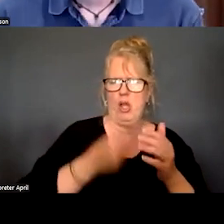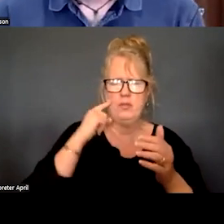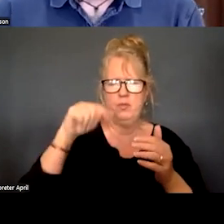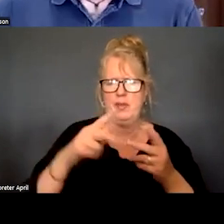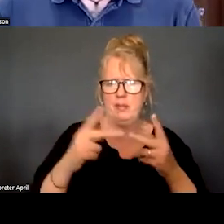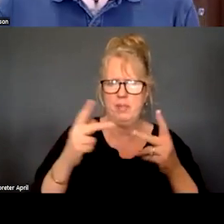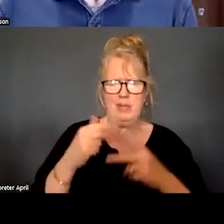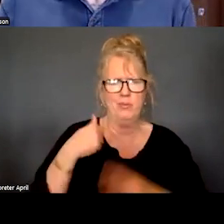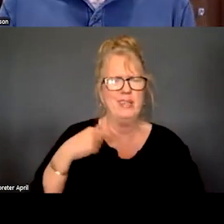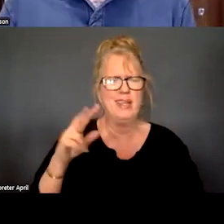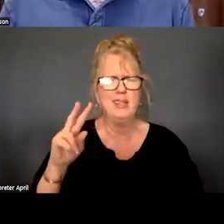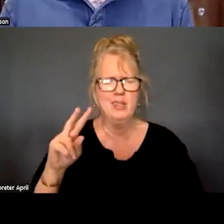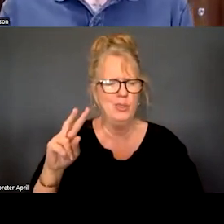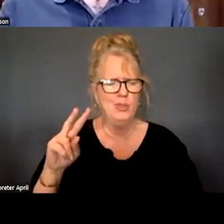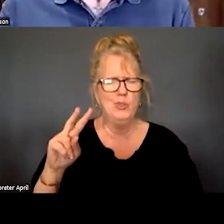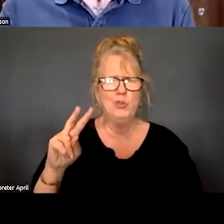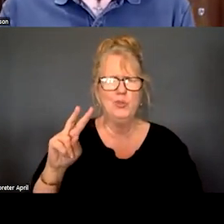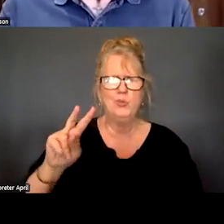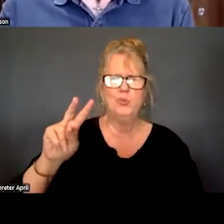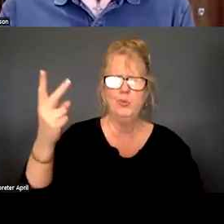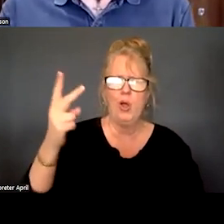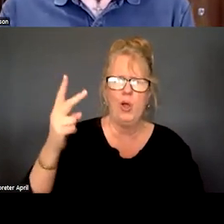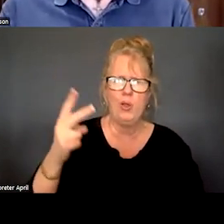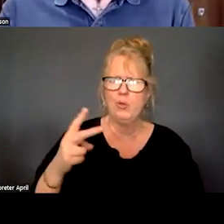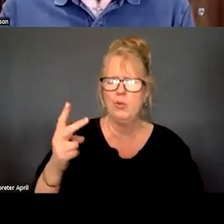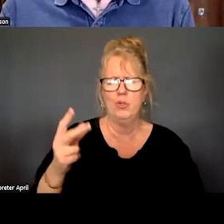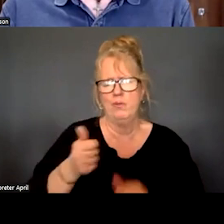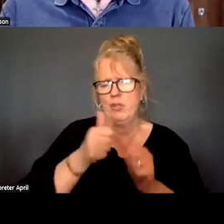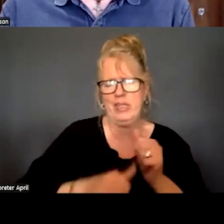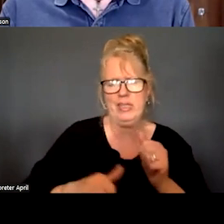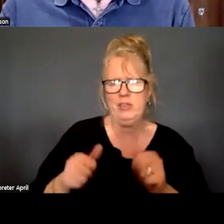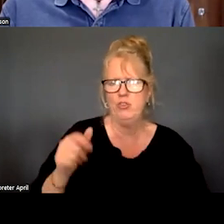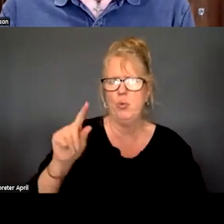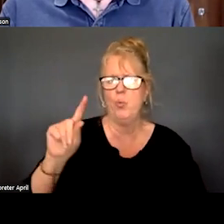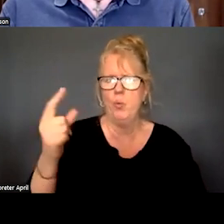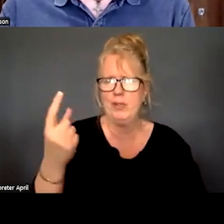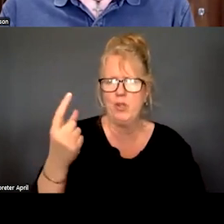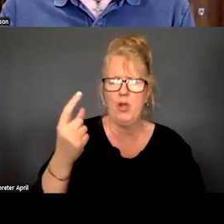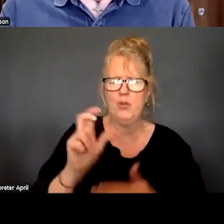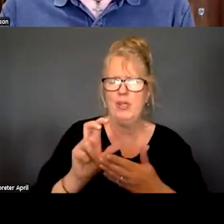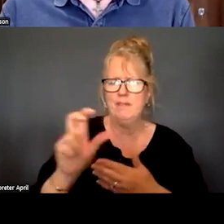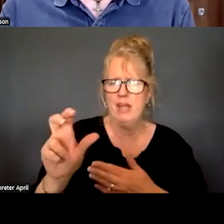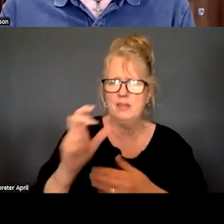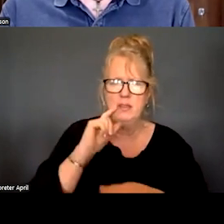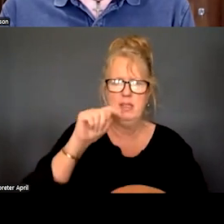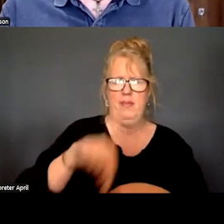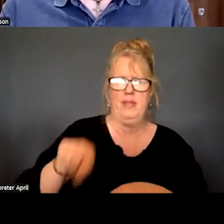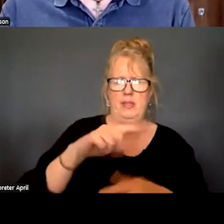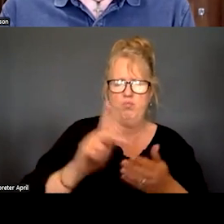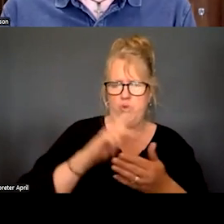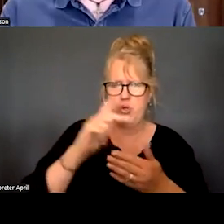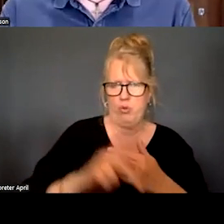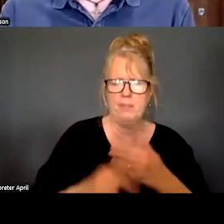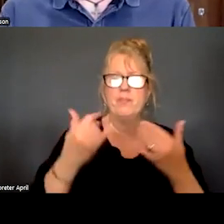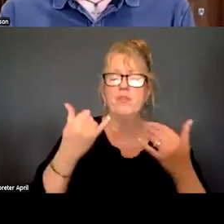a $2 return on either on every $1 invested in these programs. So let's